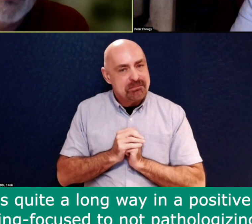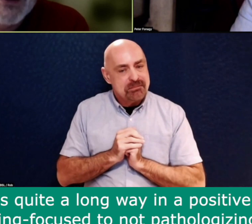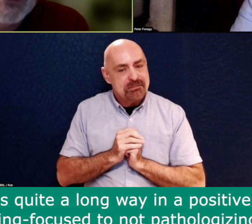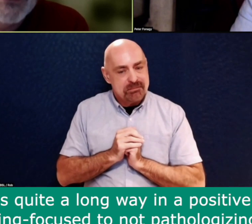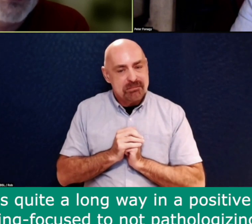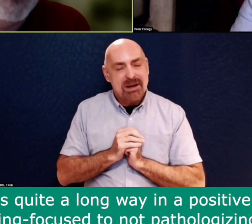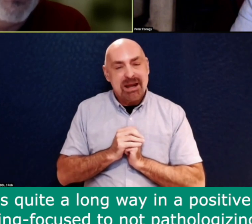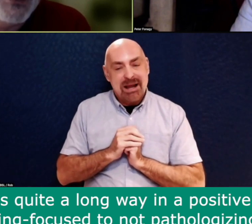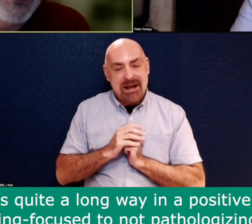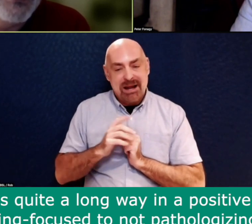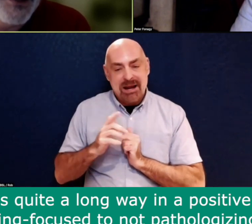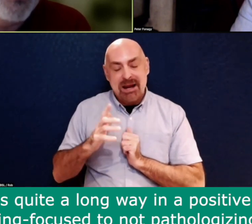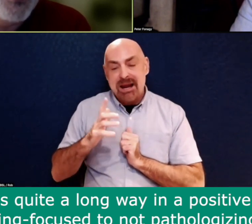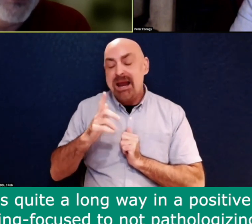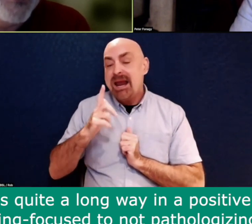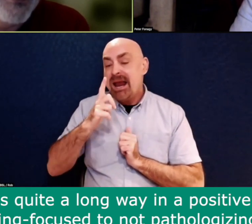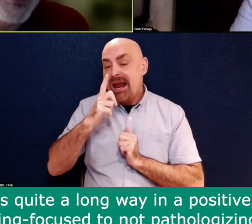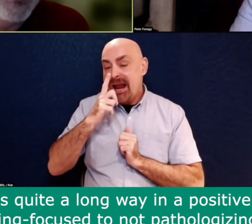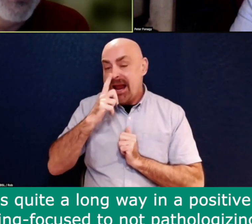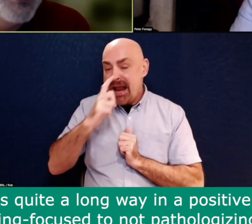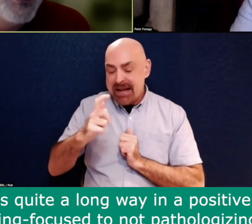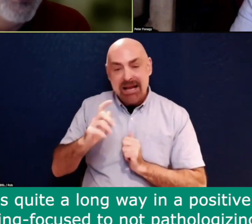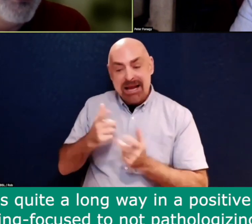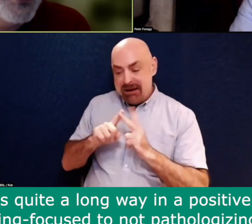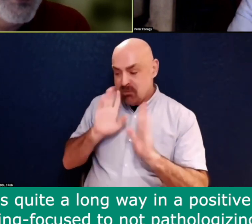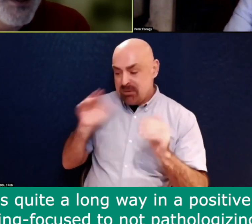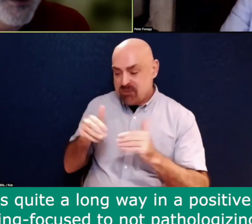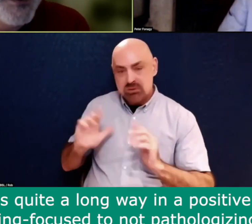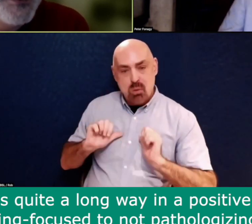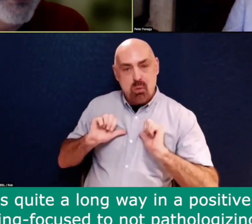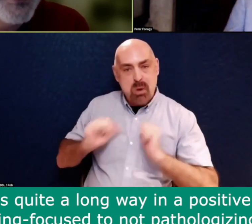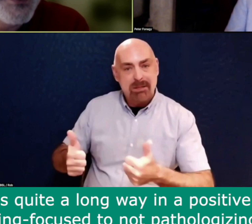quite a long way in a positive direction. The kind of well-being focus, the not